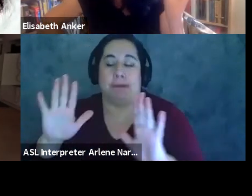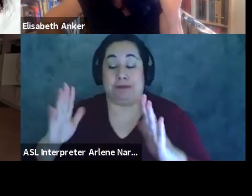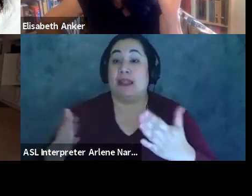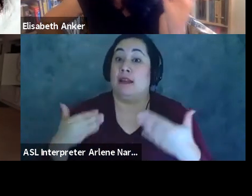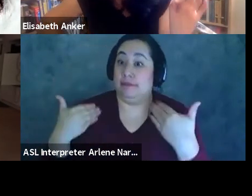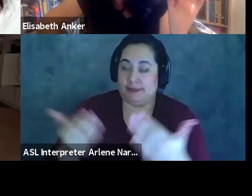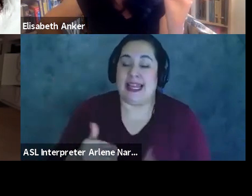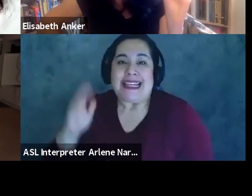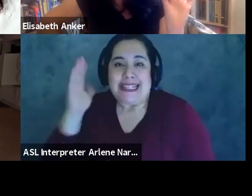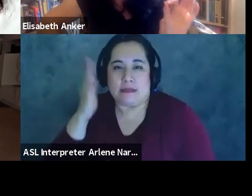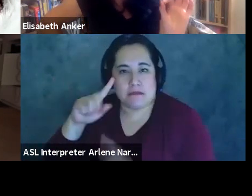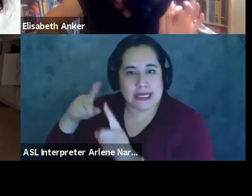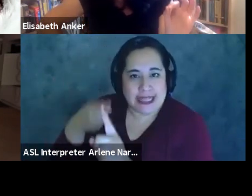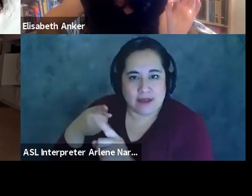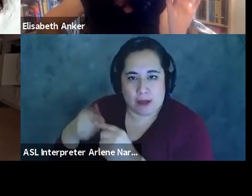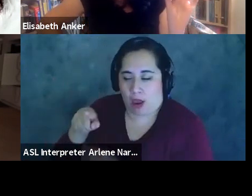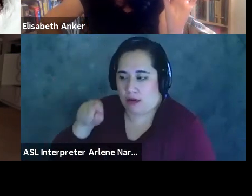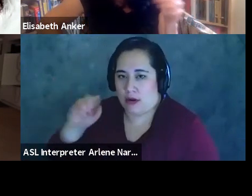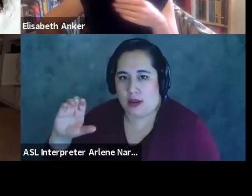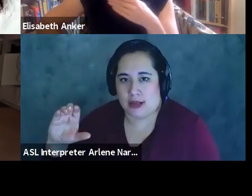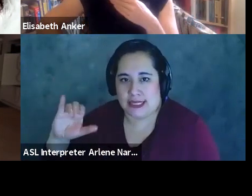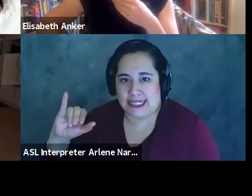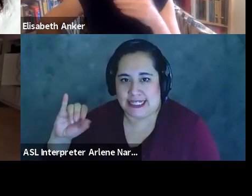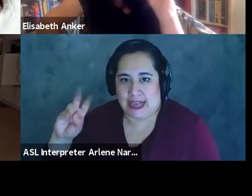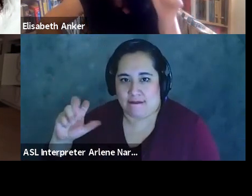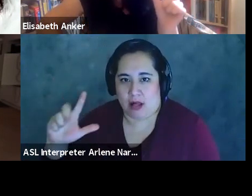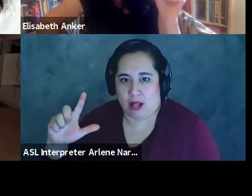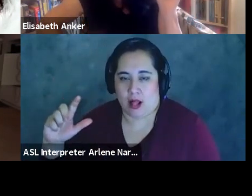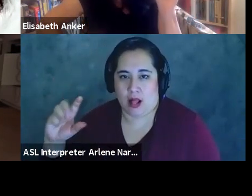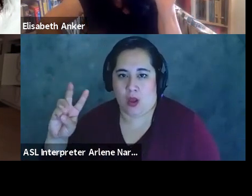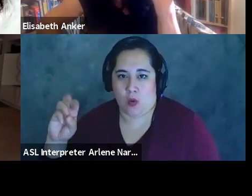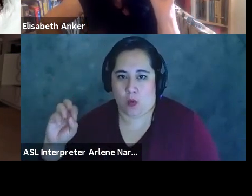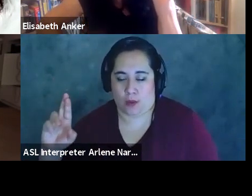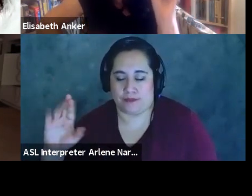to me what's specific about civil war is also when